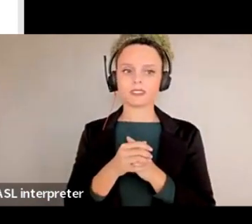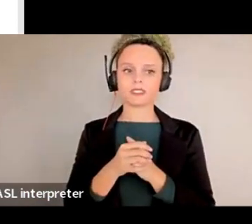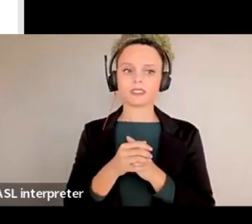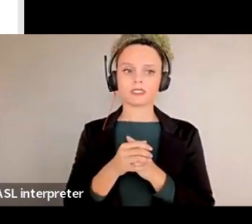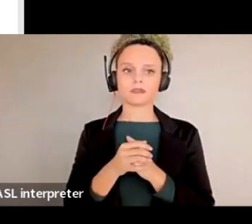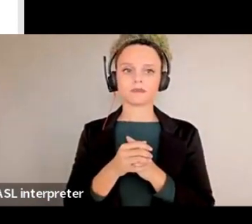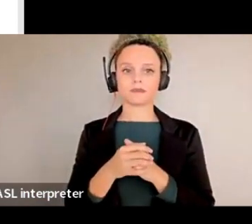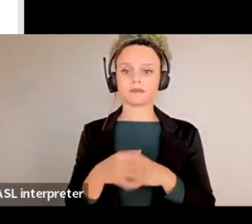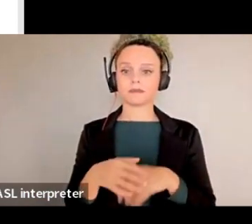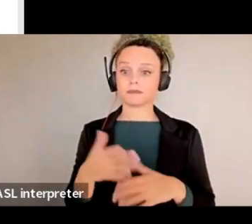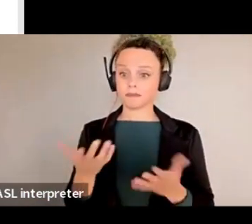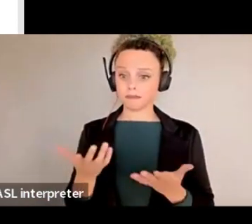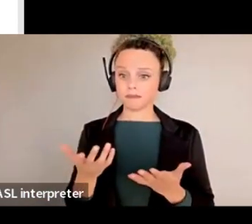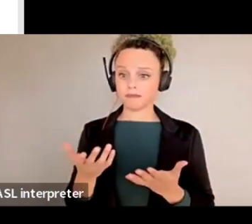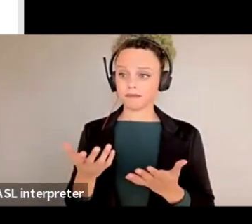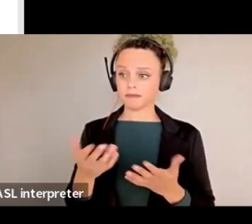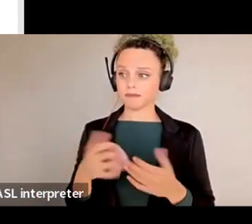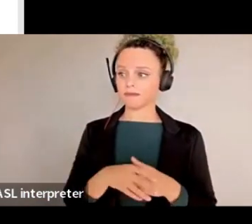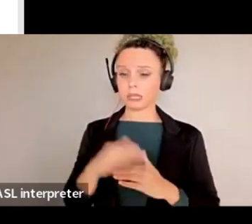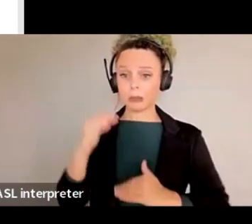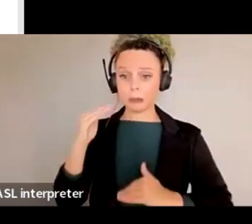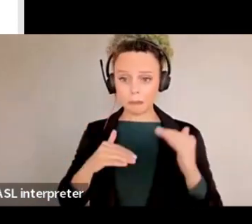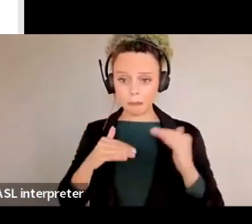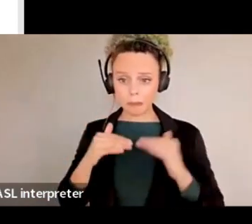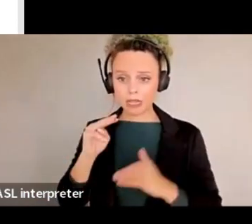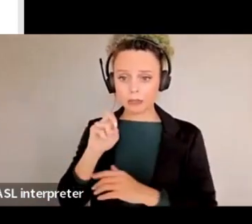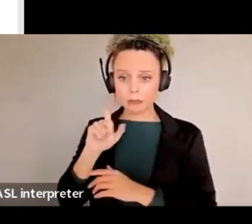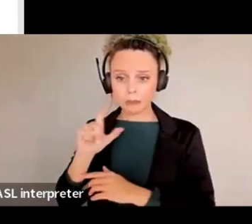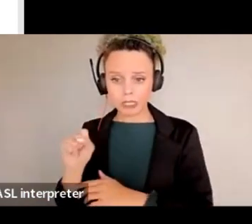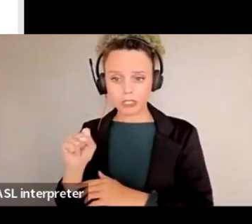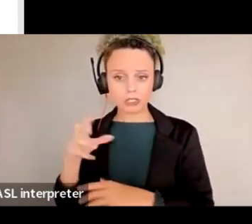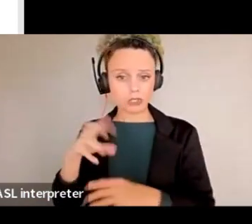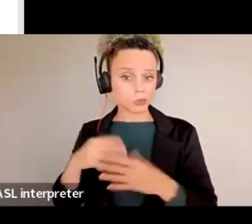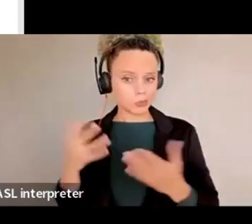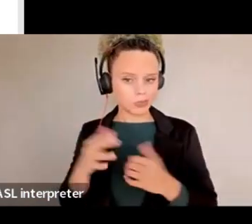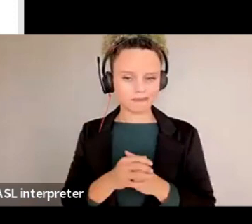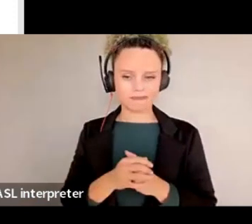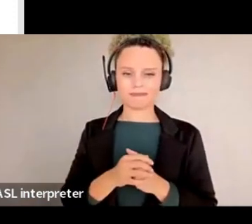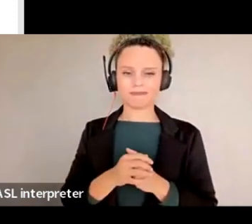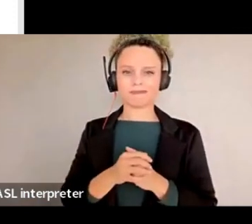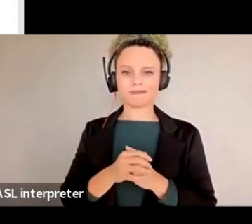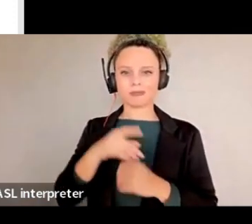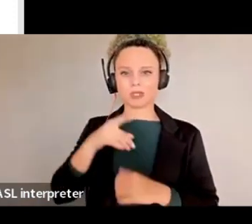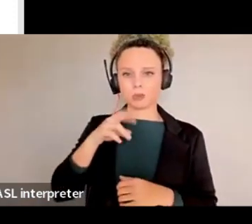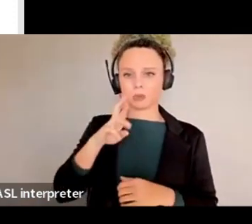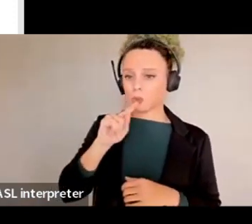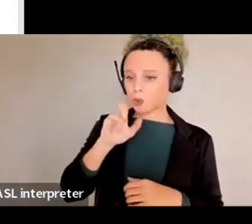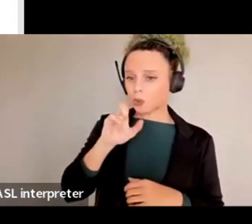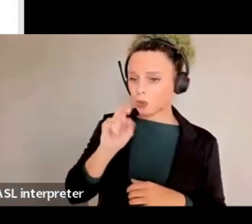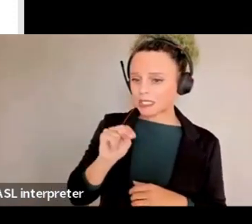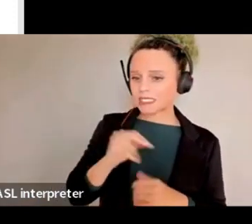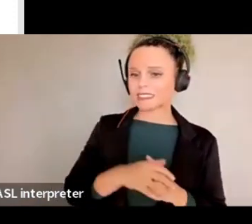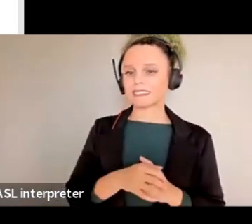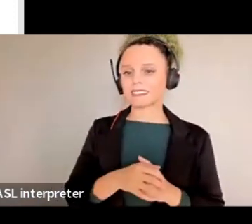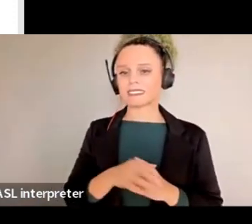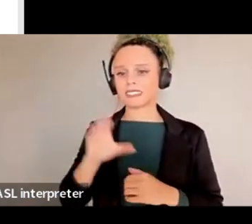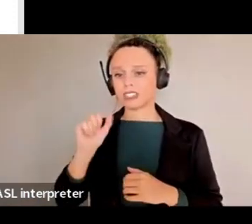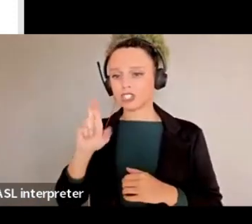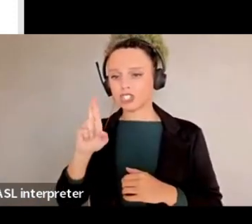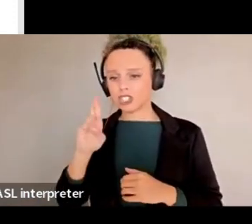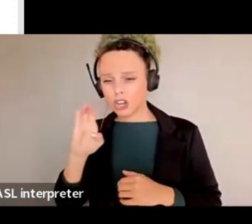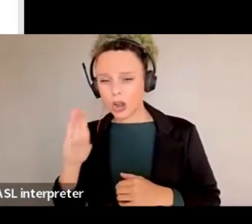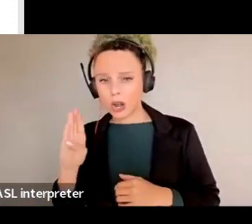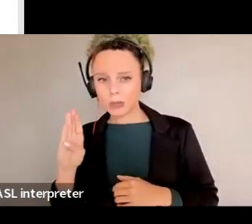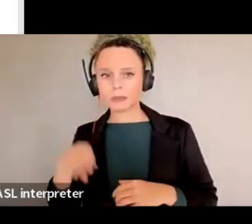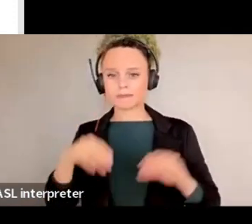to encourage people to do, but which includes, education about quality protein and